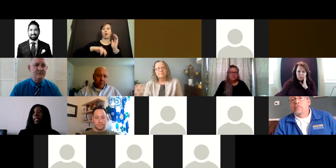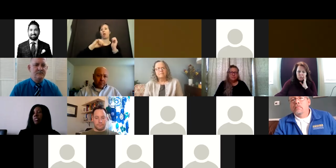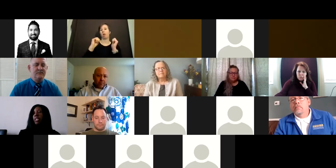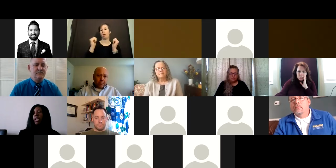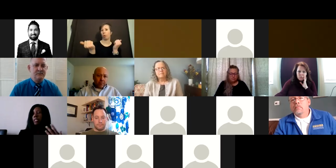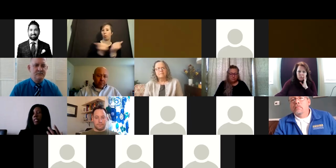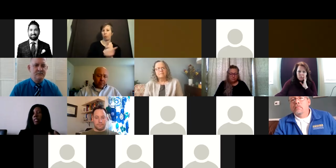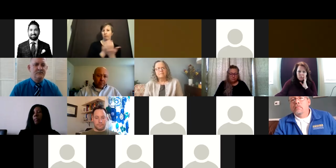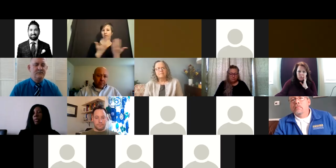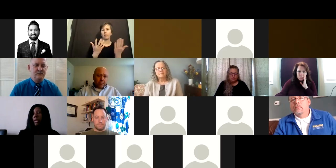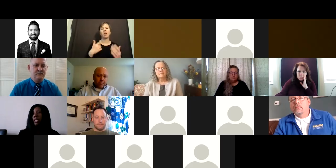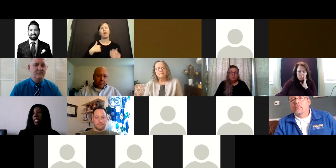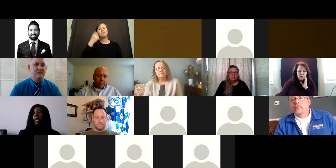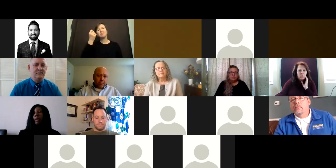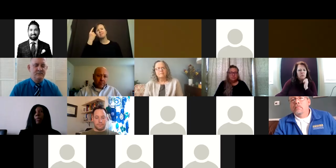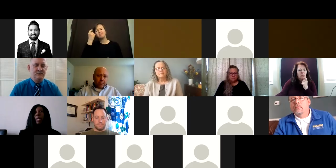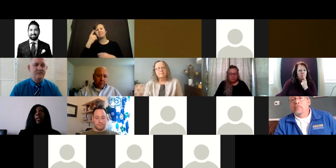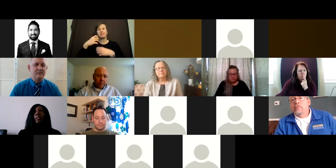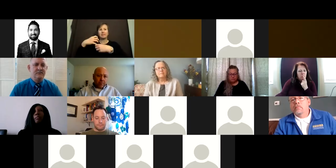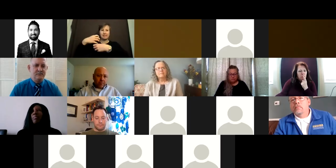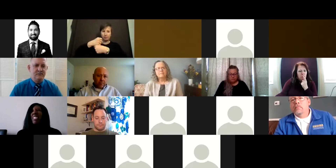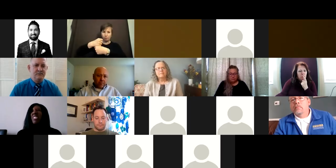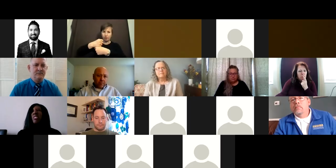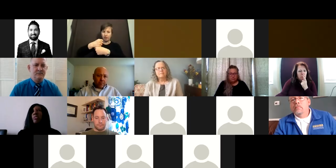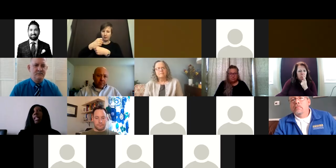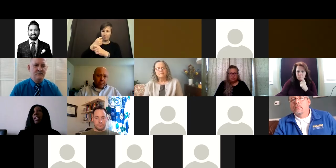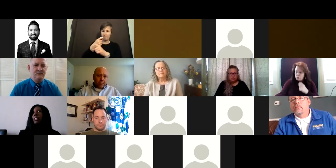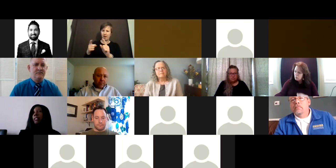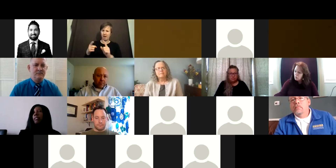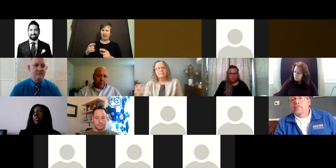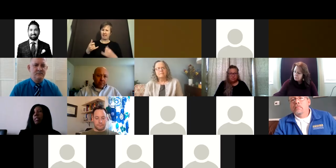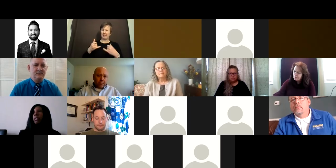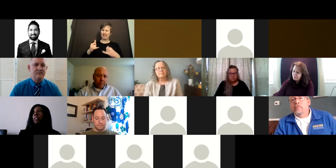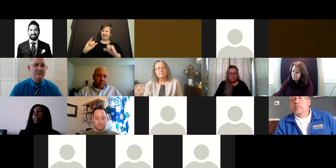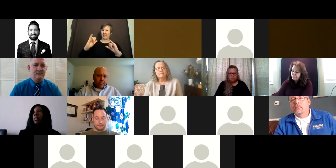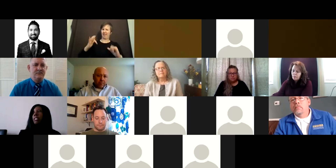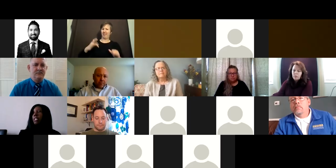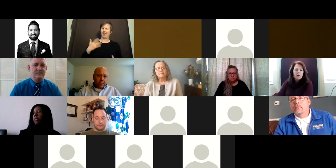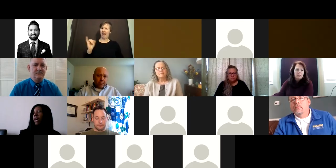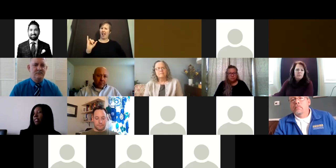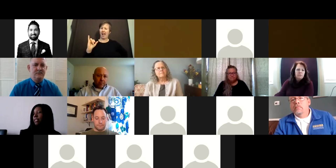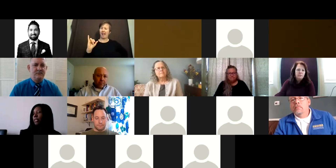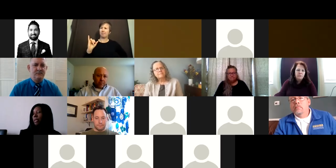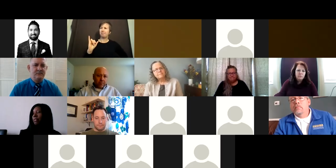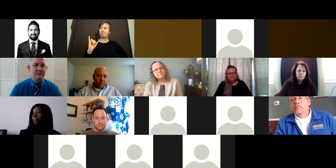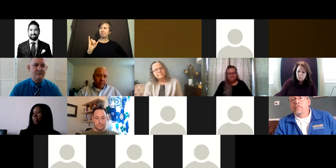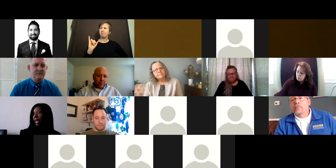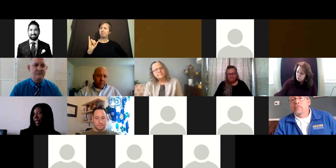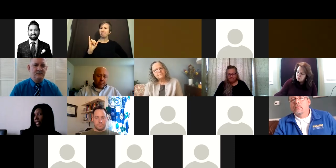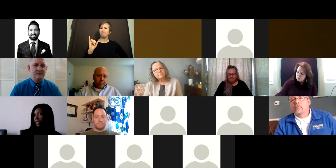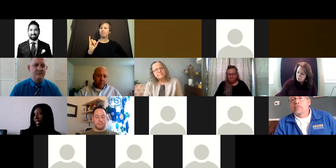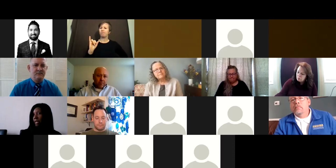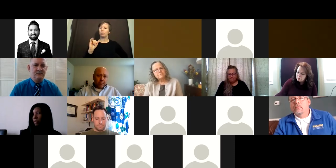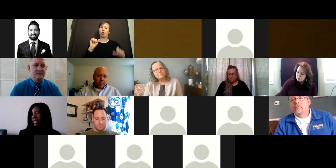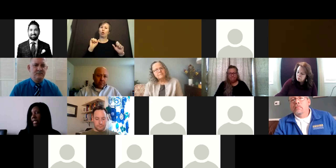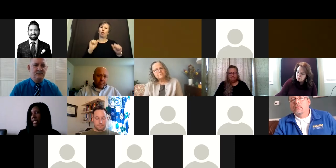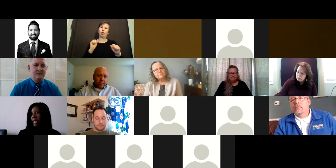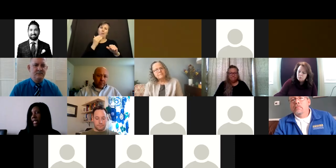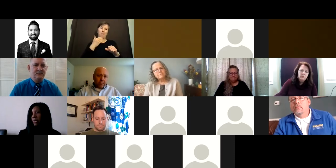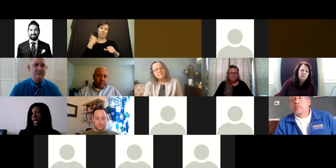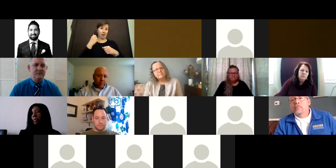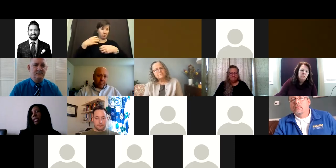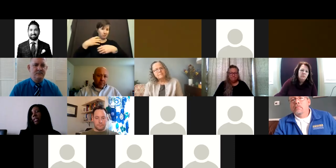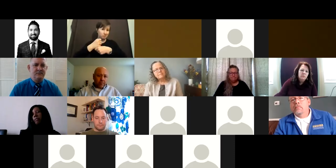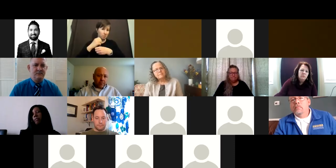And I understand it's a summary, but I still feel like it could have been summarized a little bit better and in more